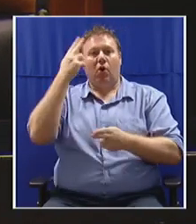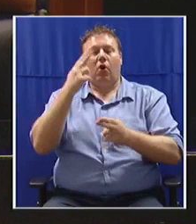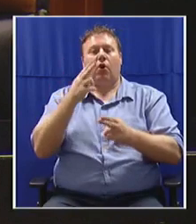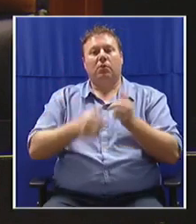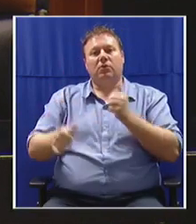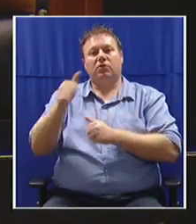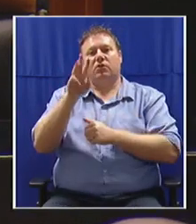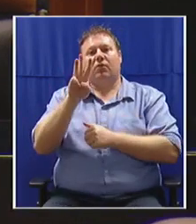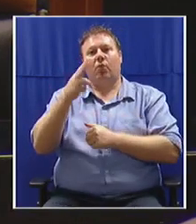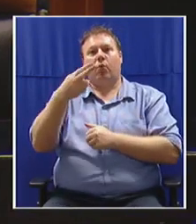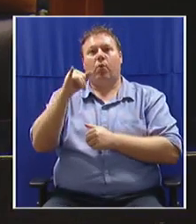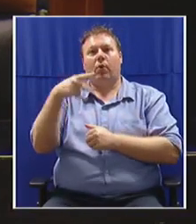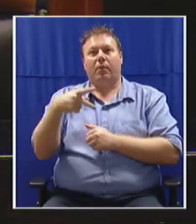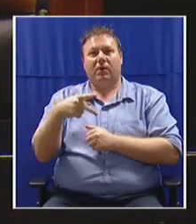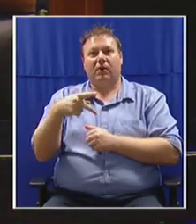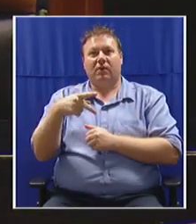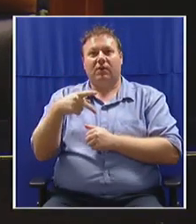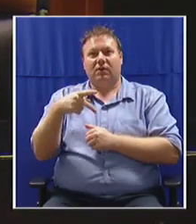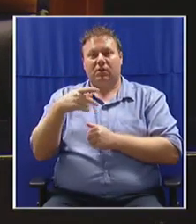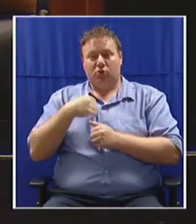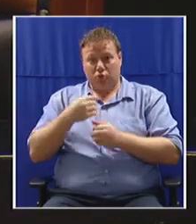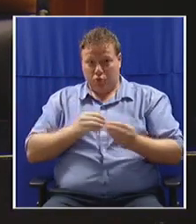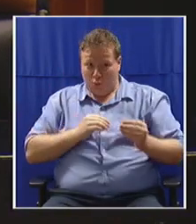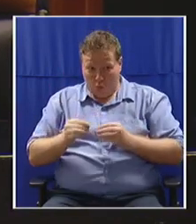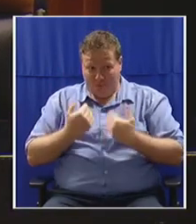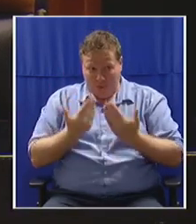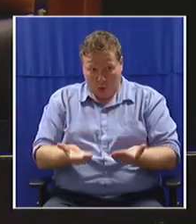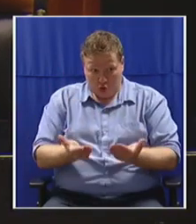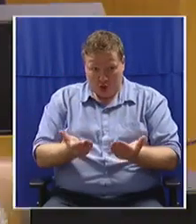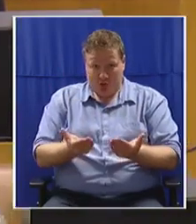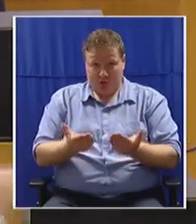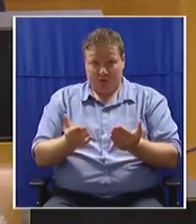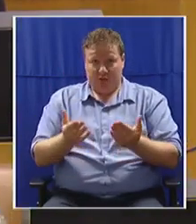will you just add you move the motion as it appears on the order paper, please?